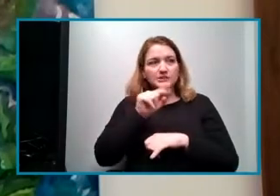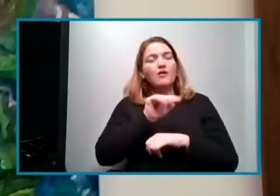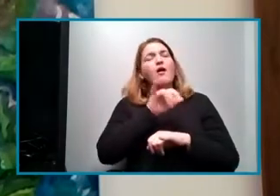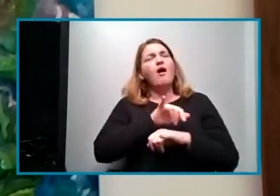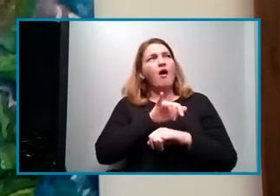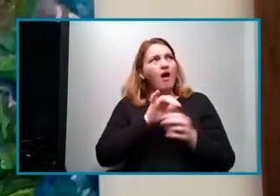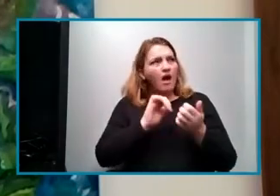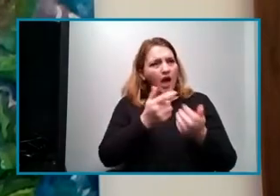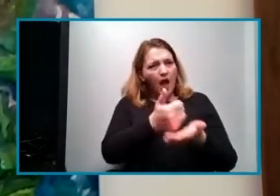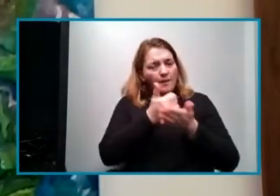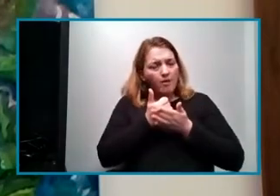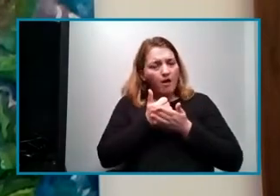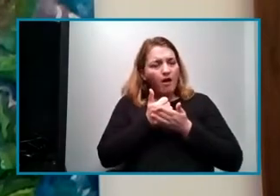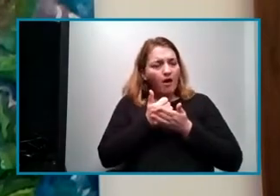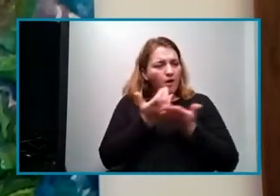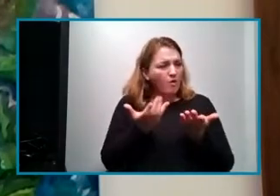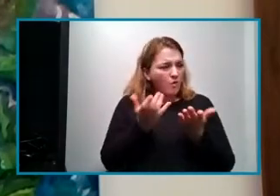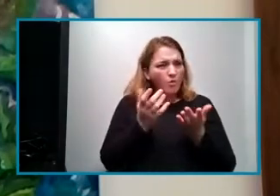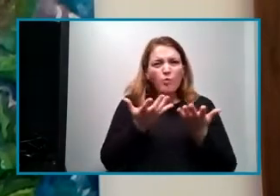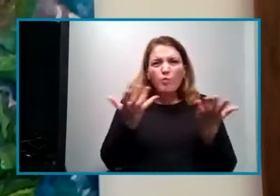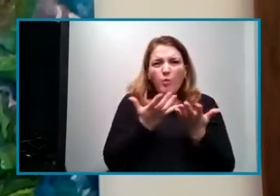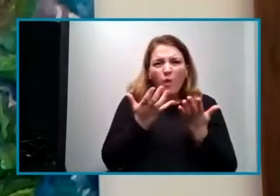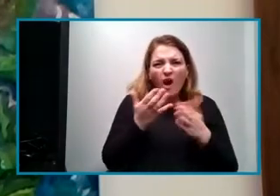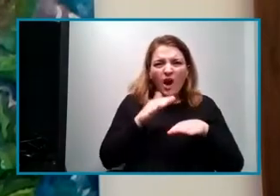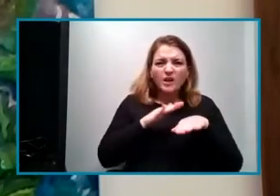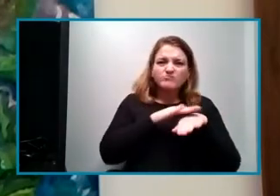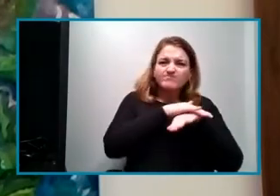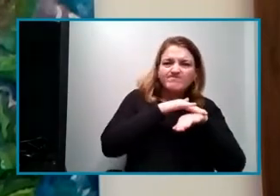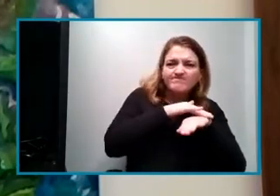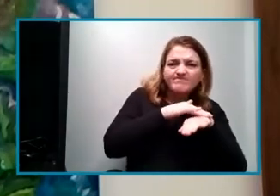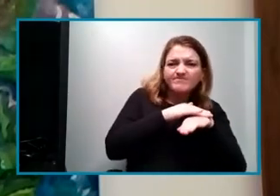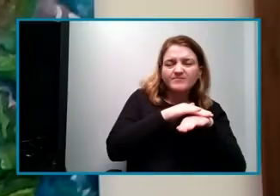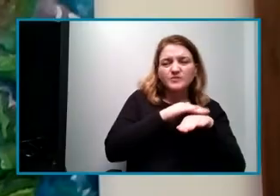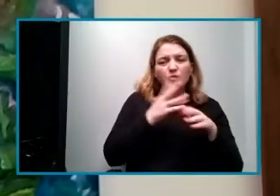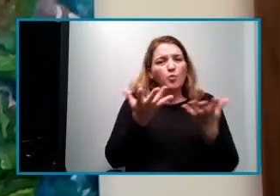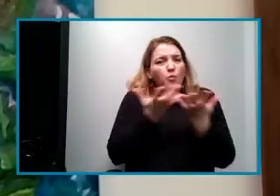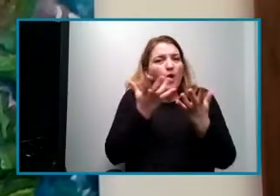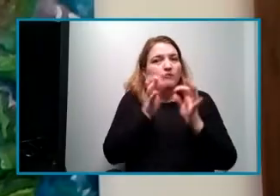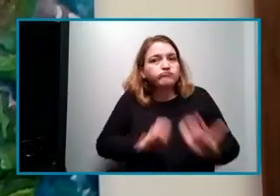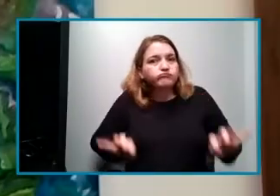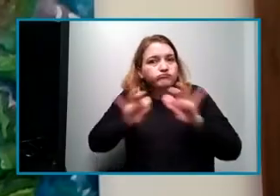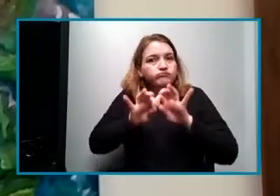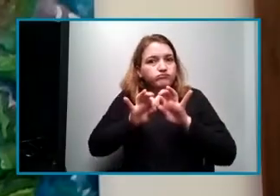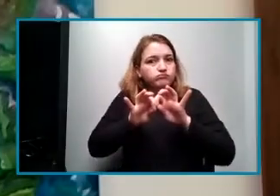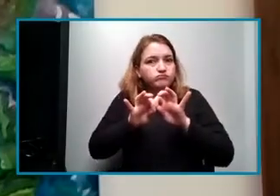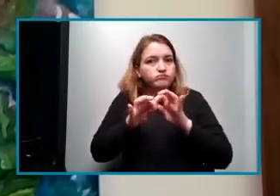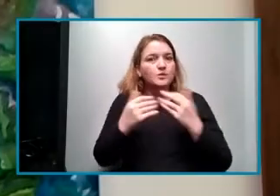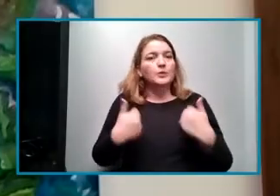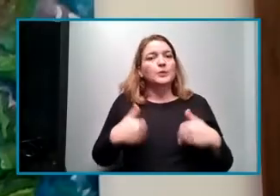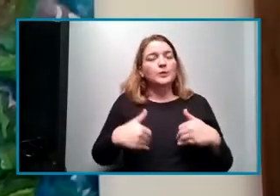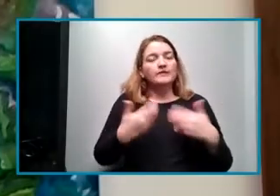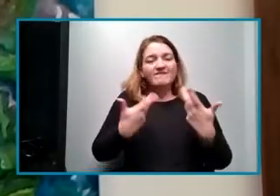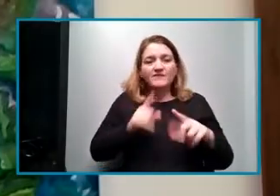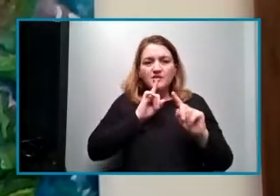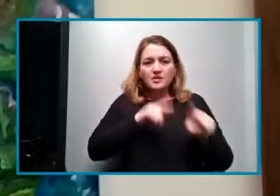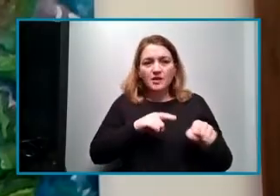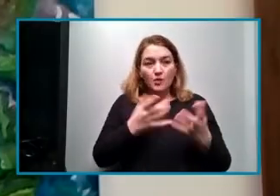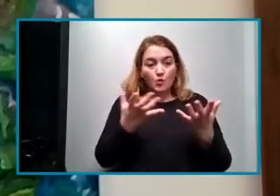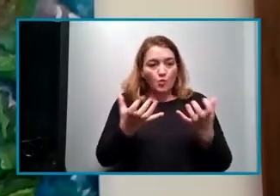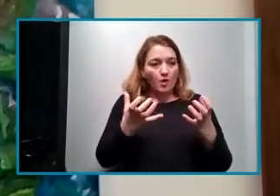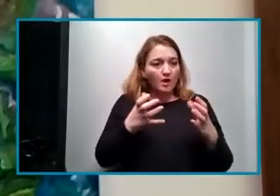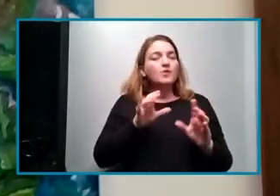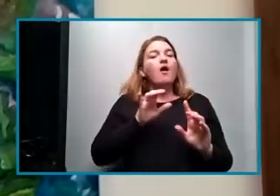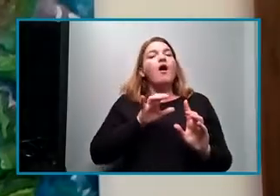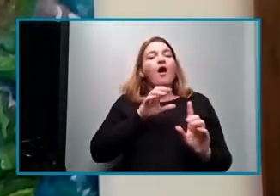what's really ancillary and what's really important that we need to keep going forward that is answered or that we do want to capture in our outputs and outcomes as we get